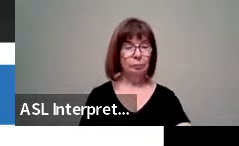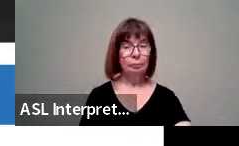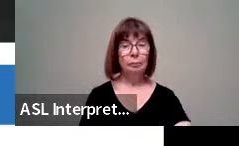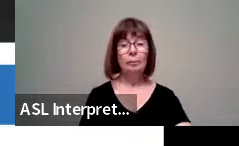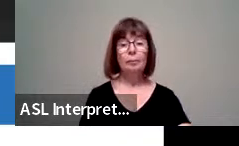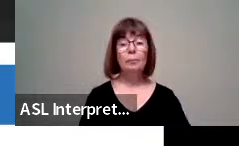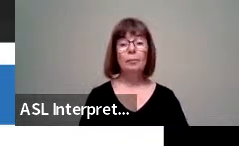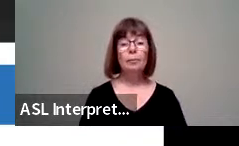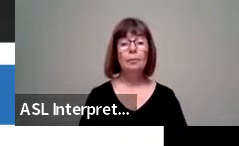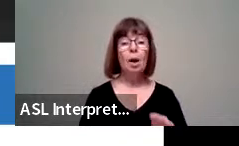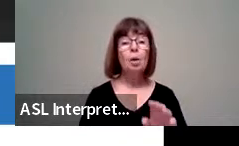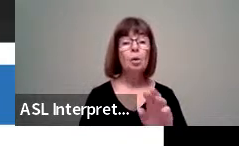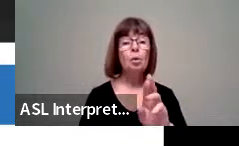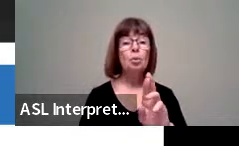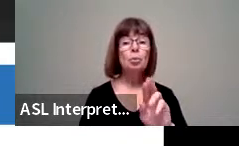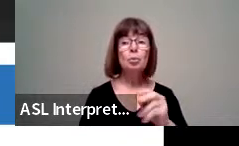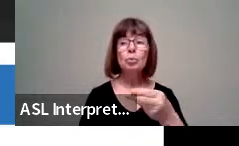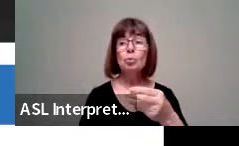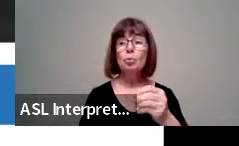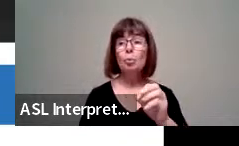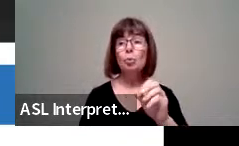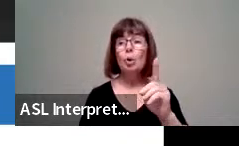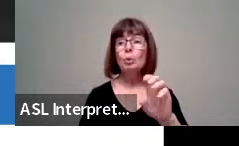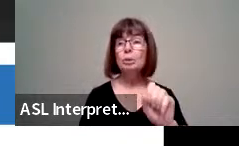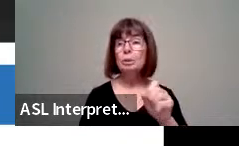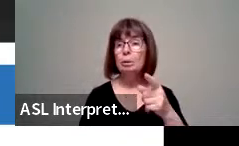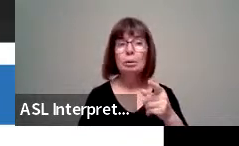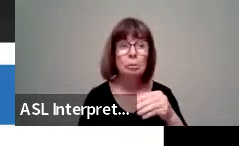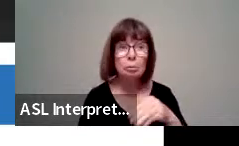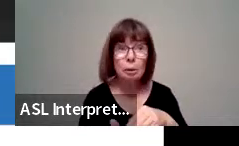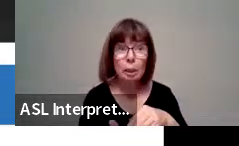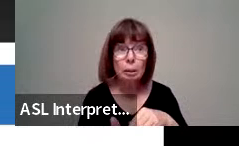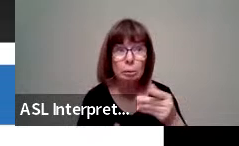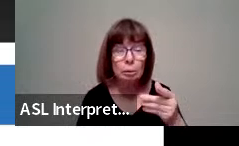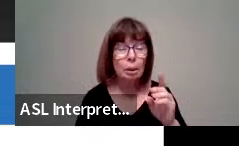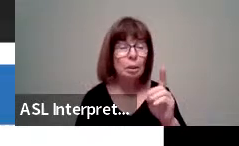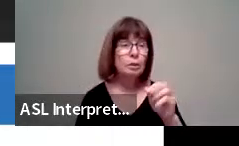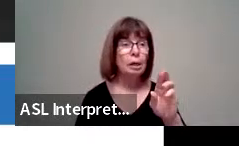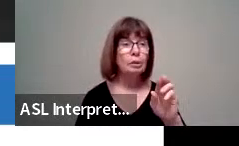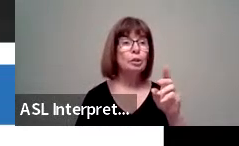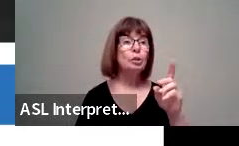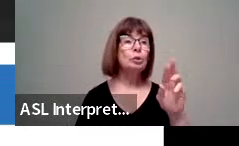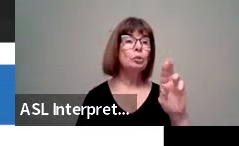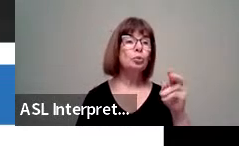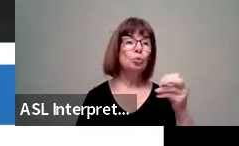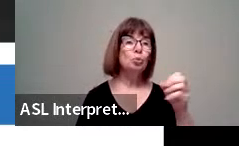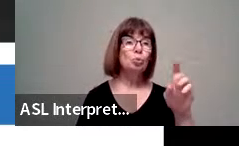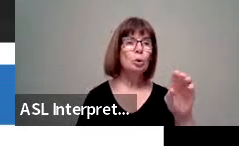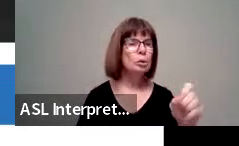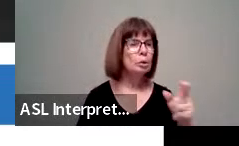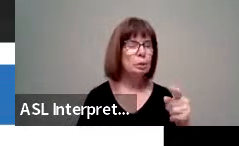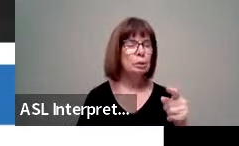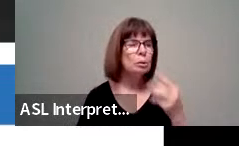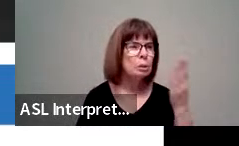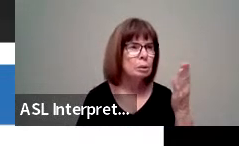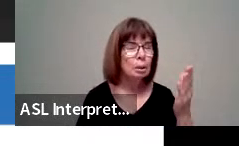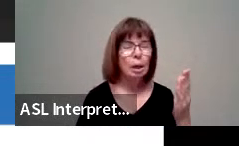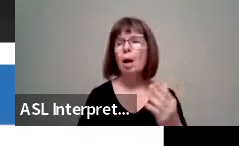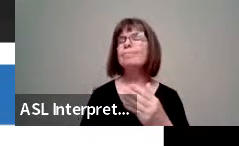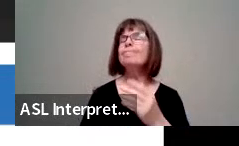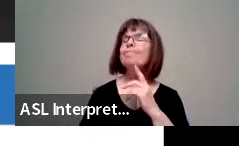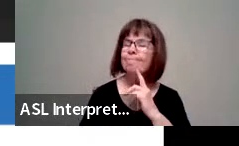Dr. Rhodes has her hand raised. Dr. Rhodes. Yeah, thanks. It strikes me that